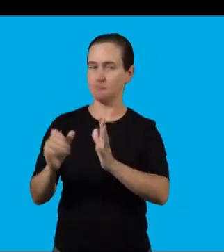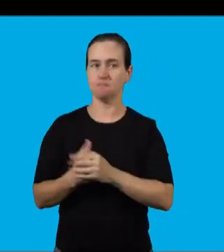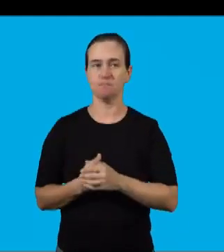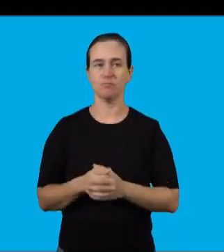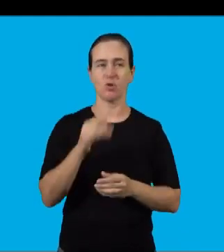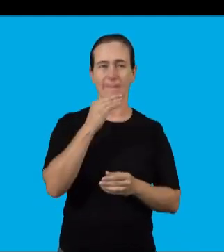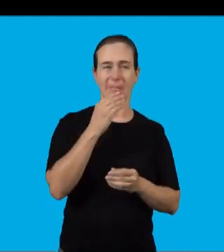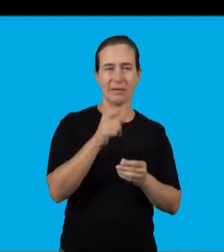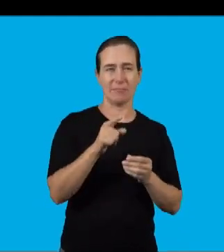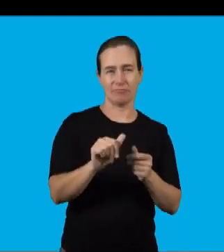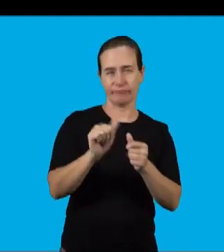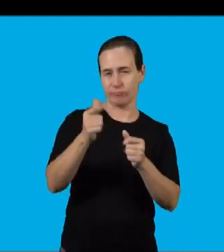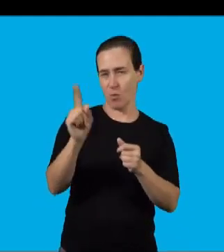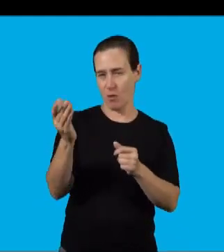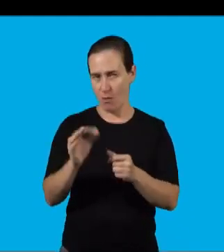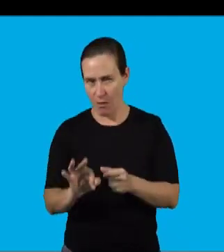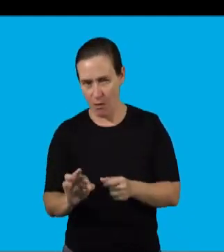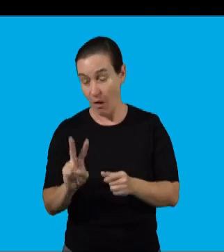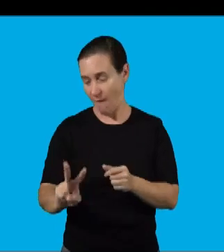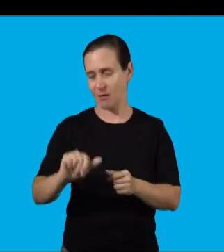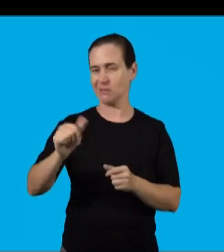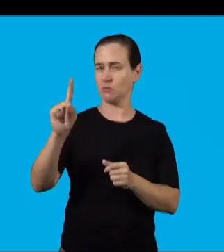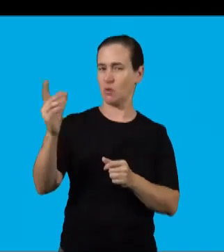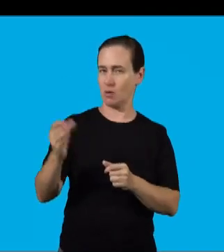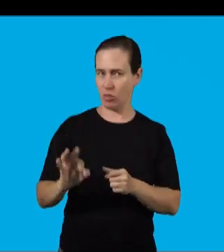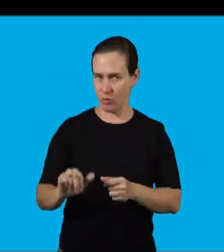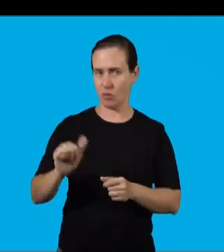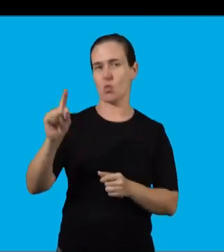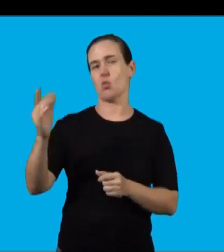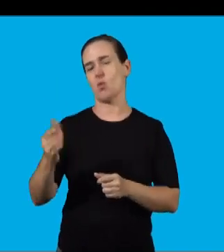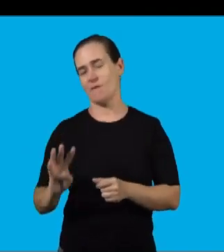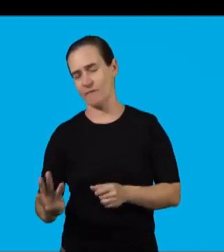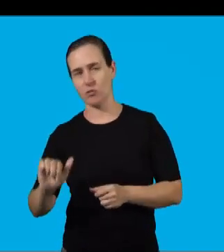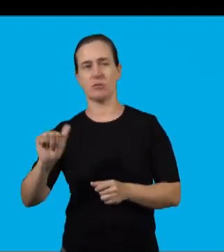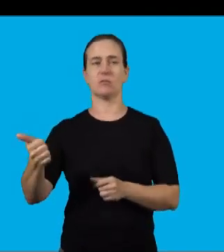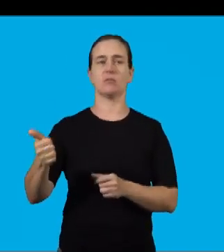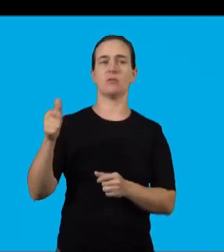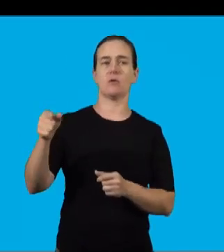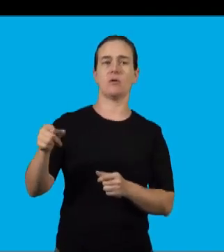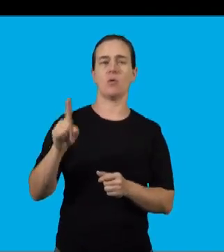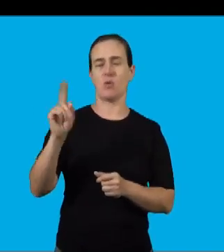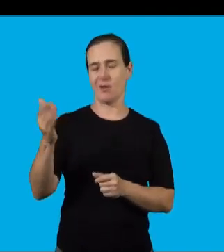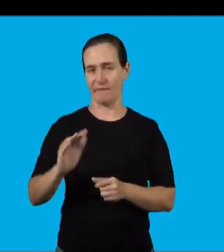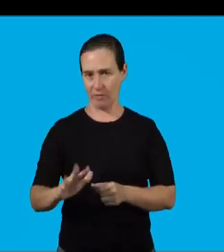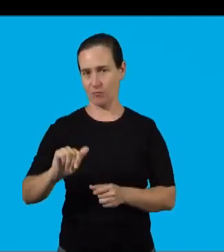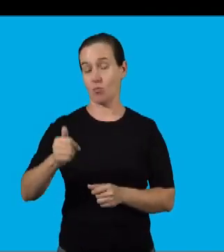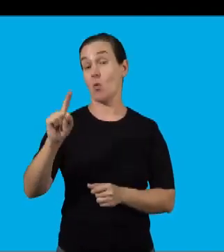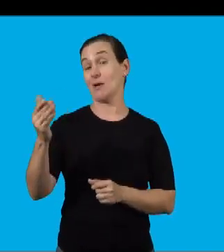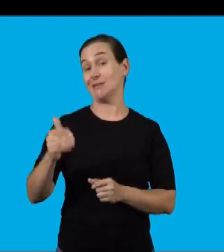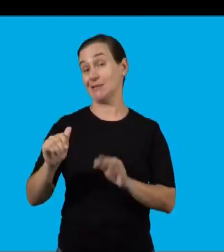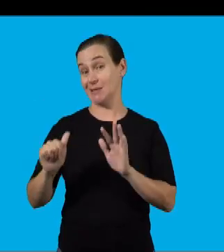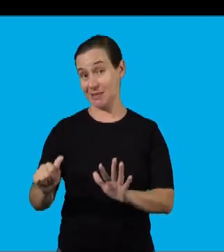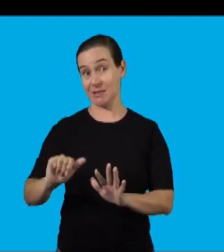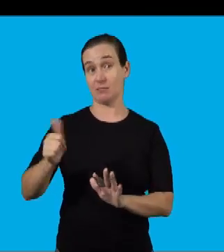we've substituted our 5. And when we move forward, then that is what the expansion of the sigma notation is